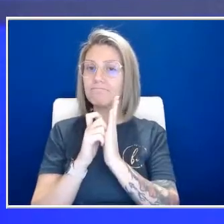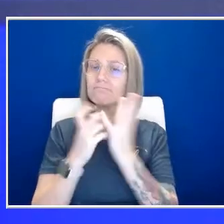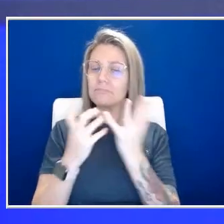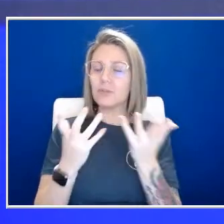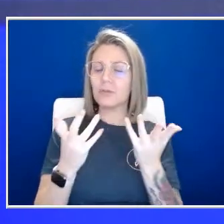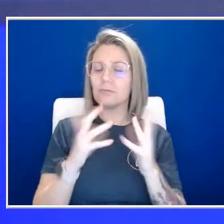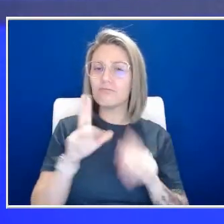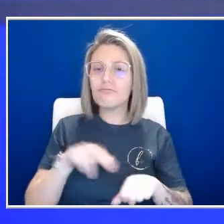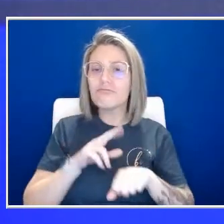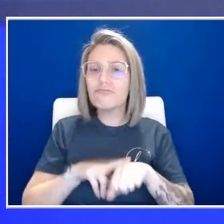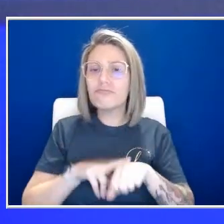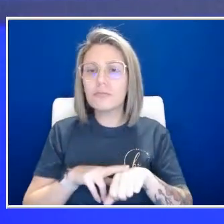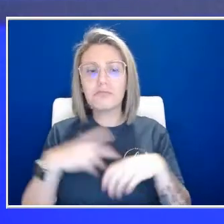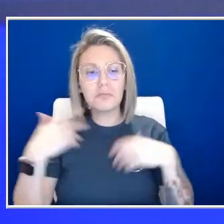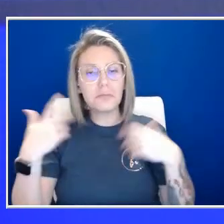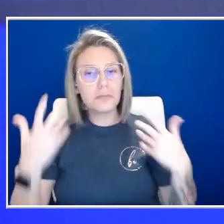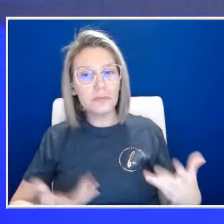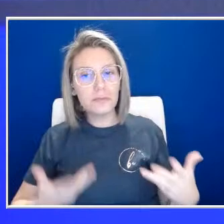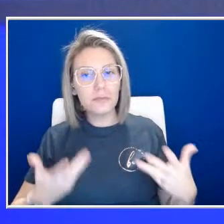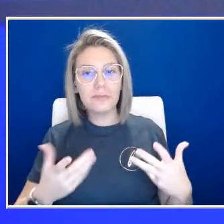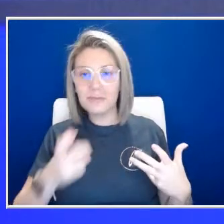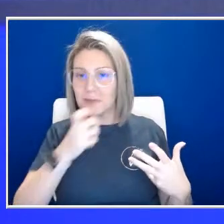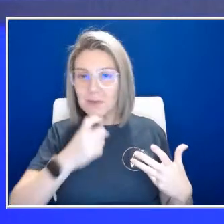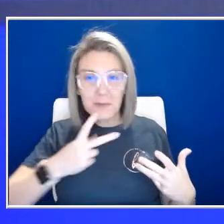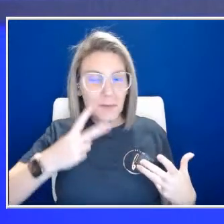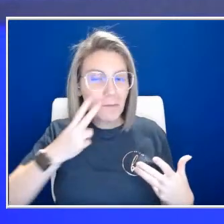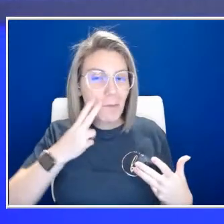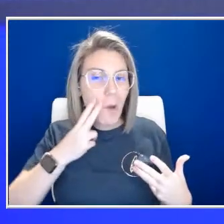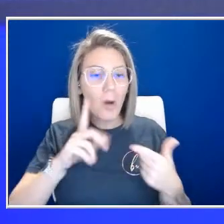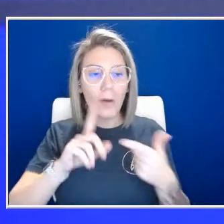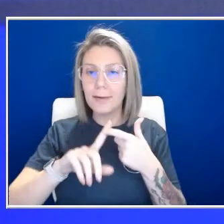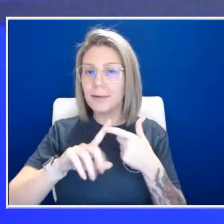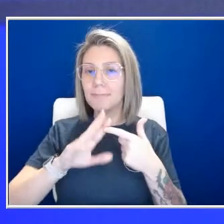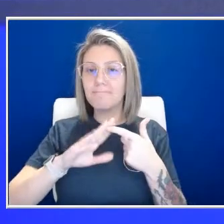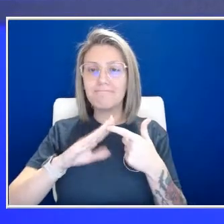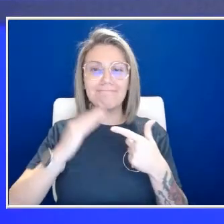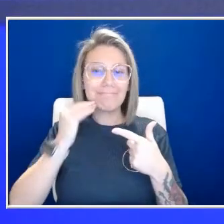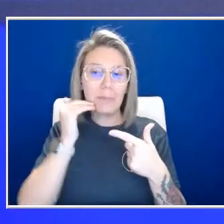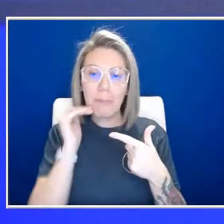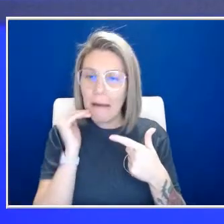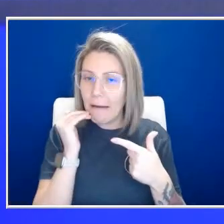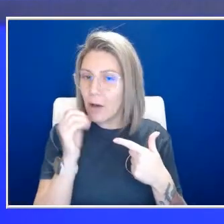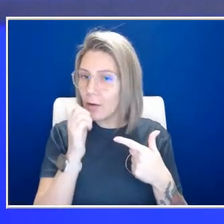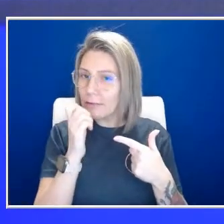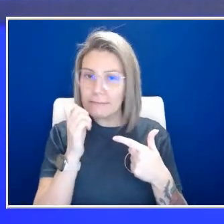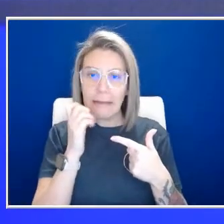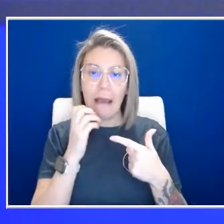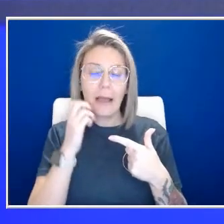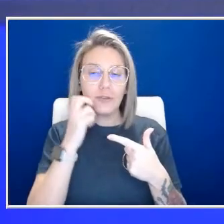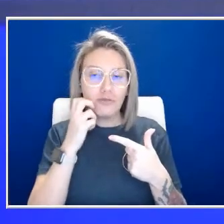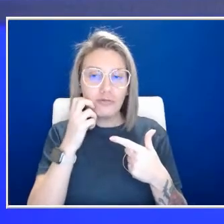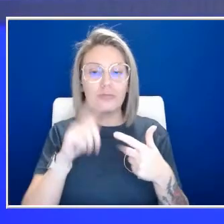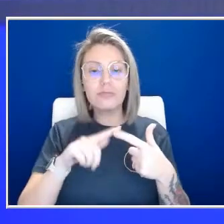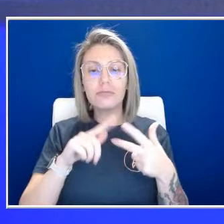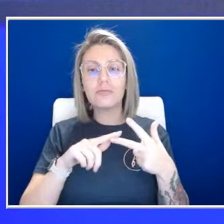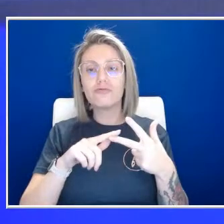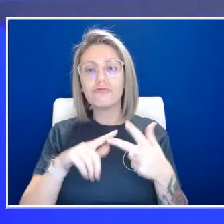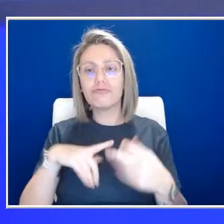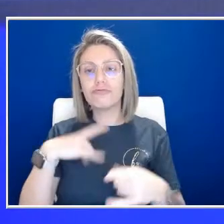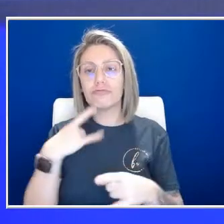know, don't smoke, don't chew tobacco, don't drink alcohol, especially hard alcohol